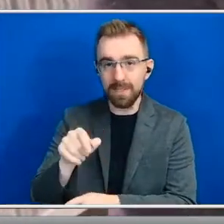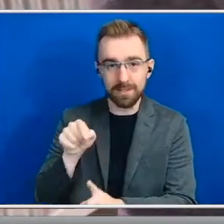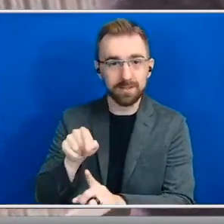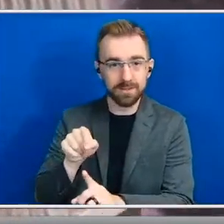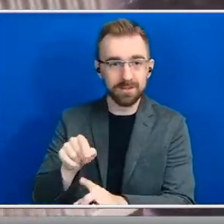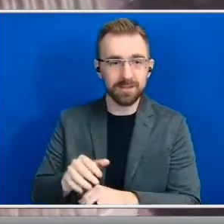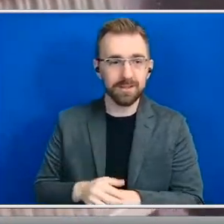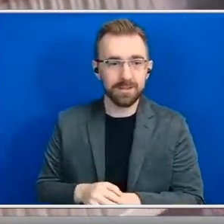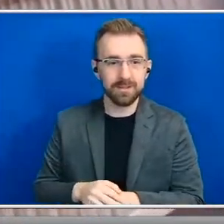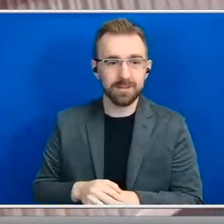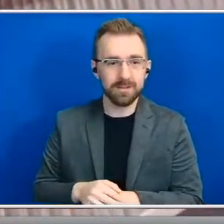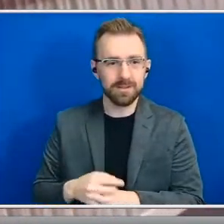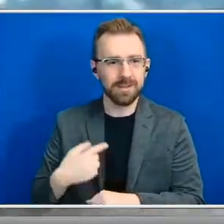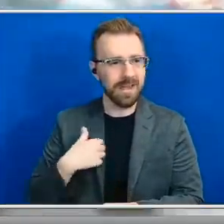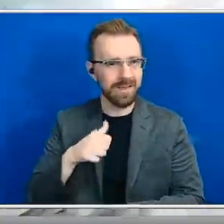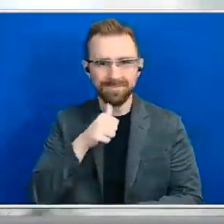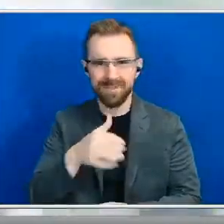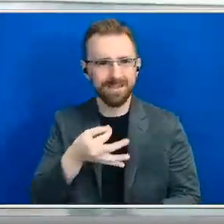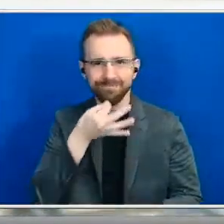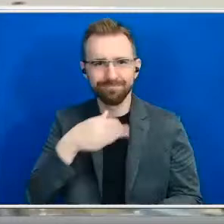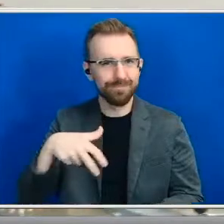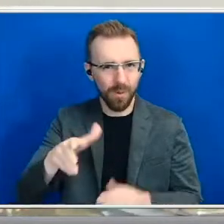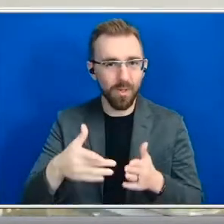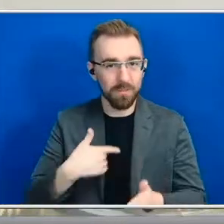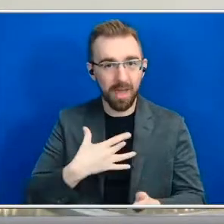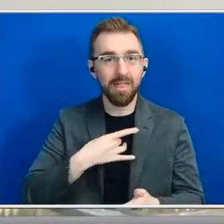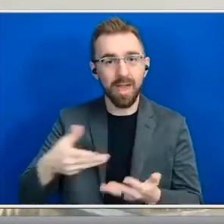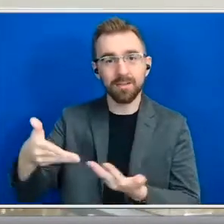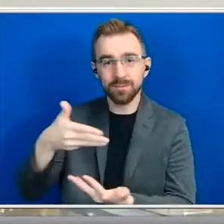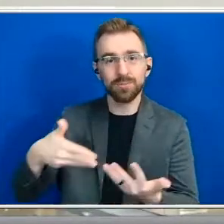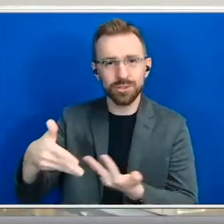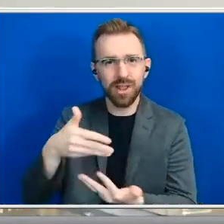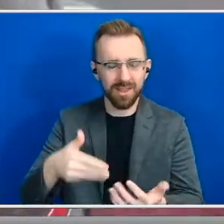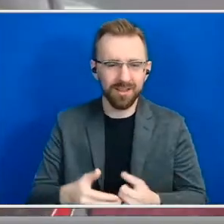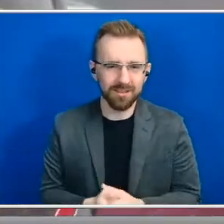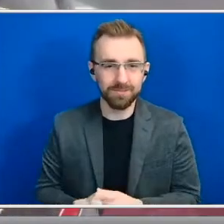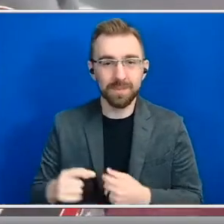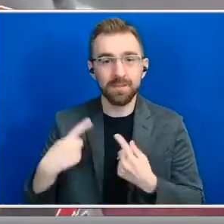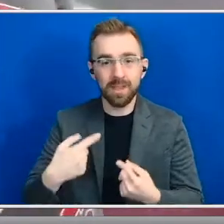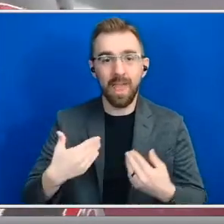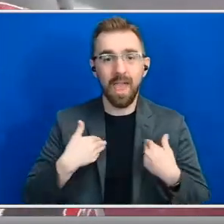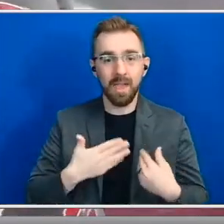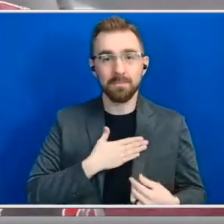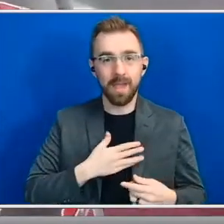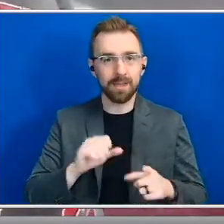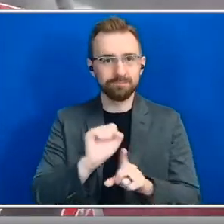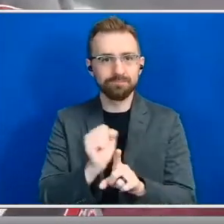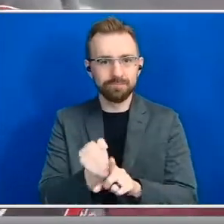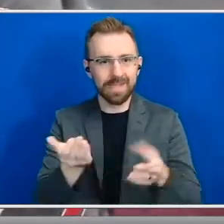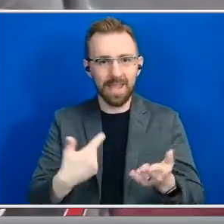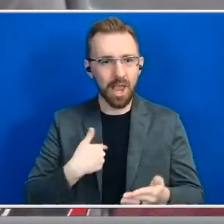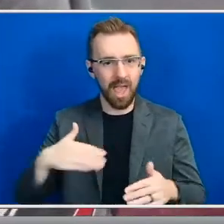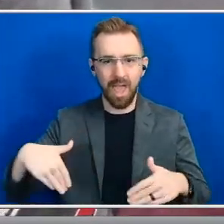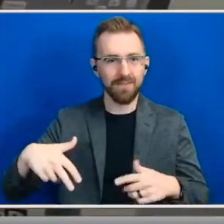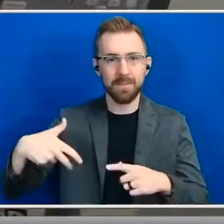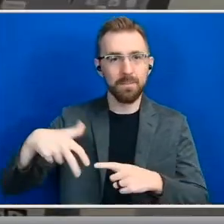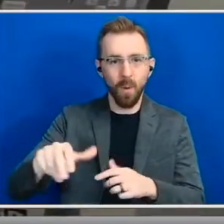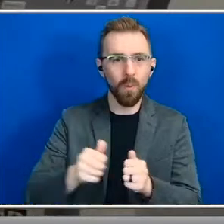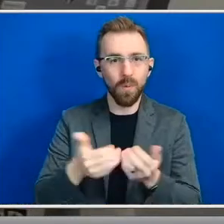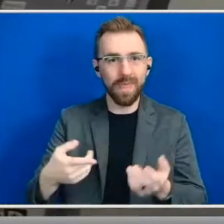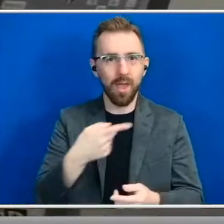I'm not a good bowler, but I like the socialization. Ever since I had my incident here, I have not bowled without her being by my